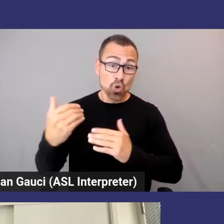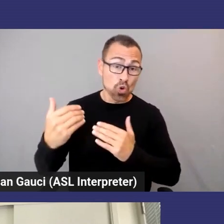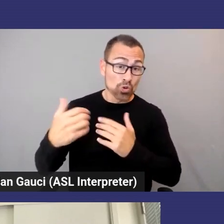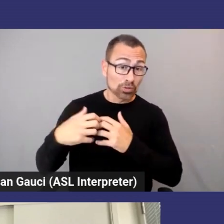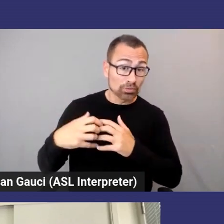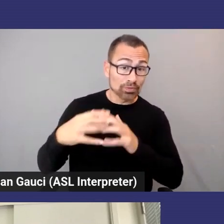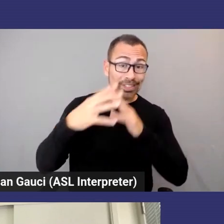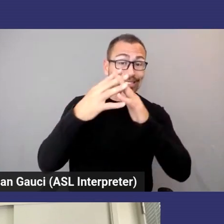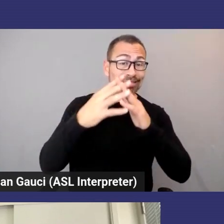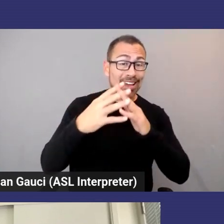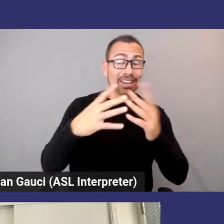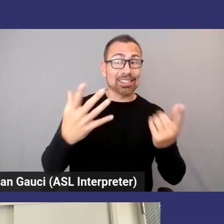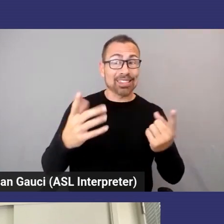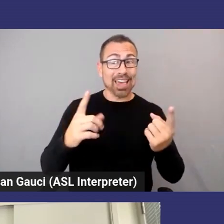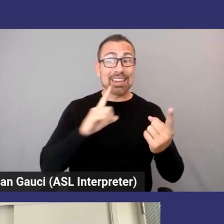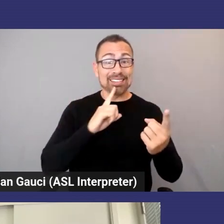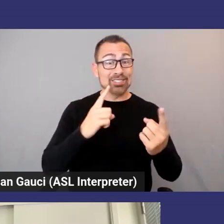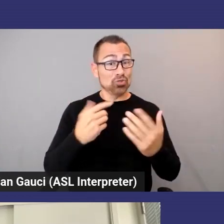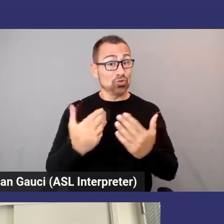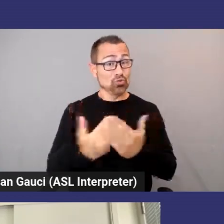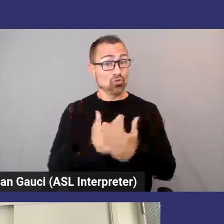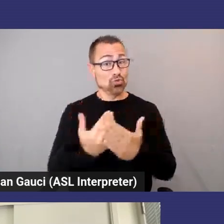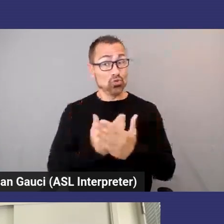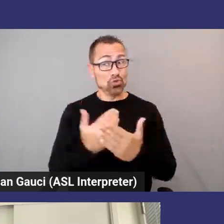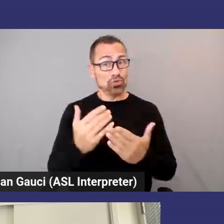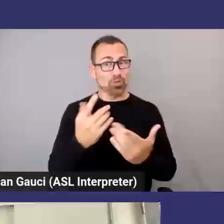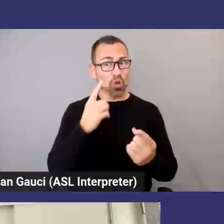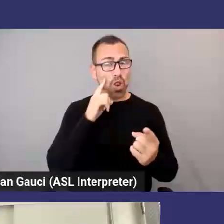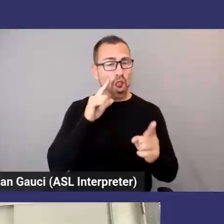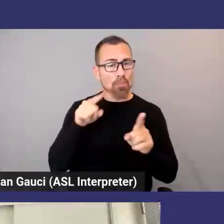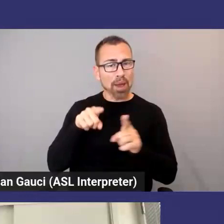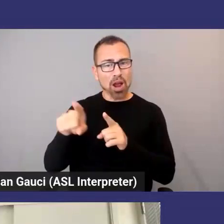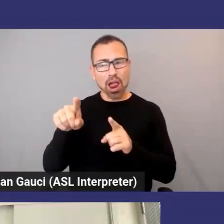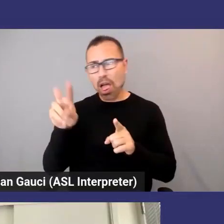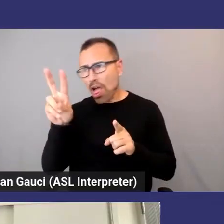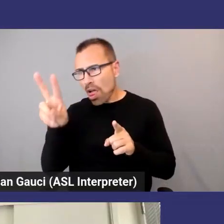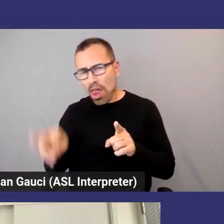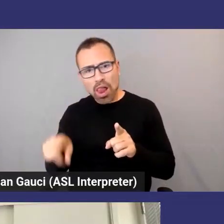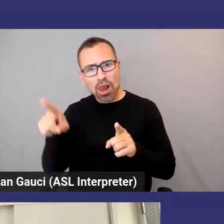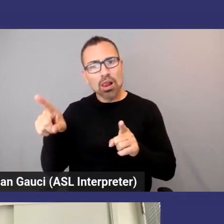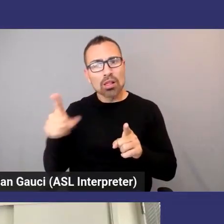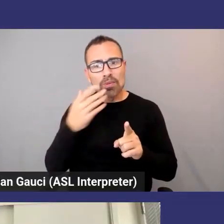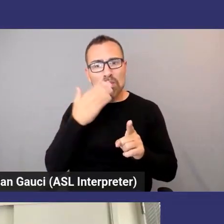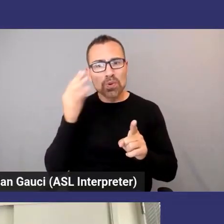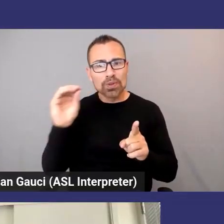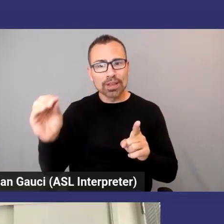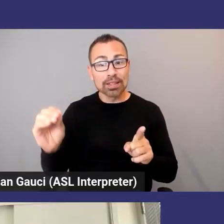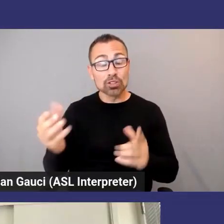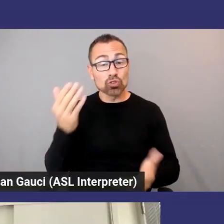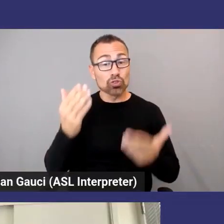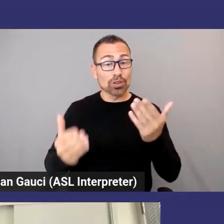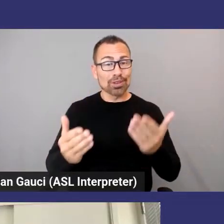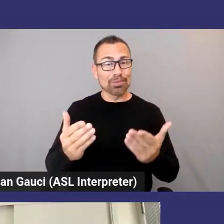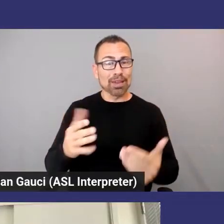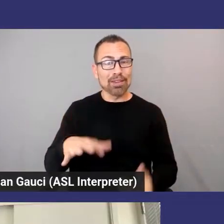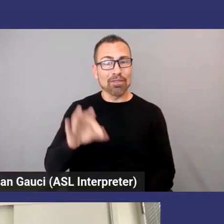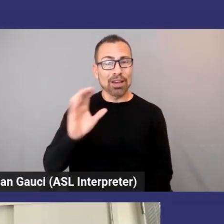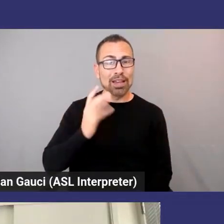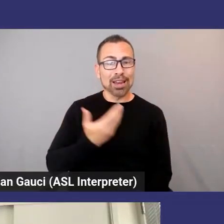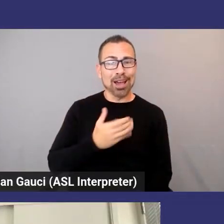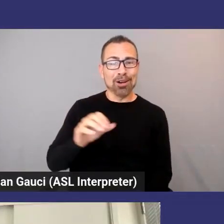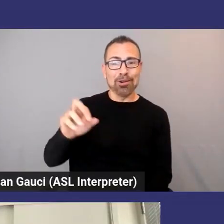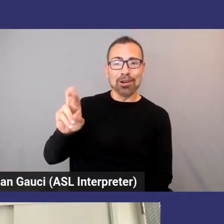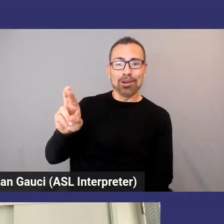This is something that is new. And so you might find our reInvent talk at